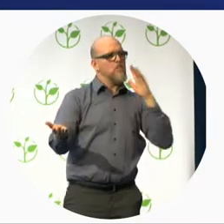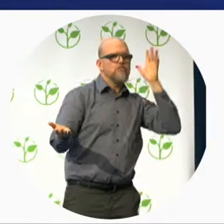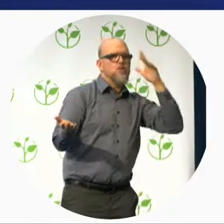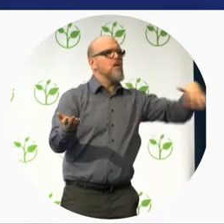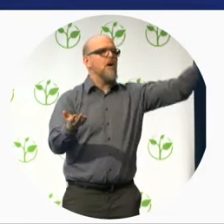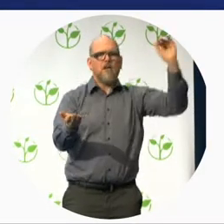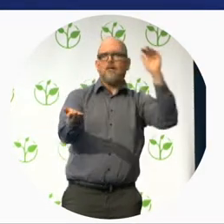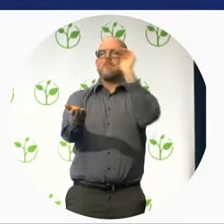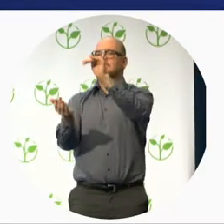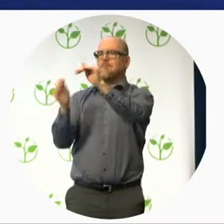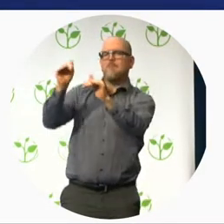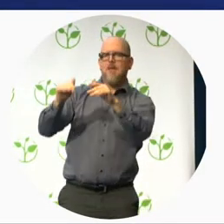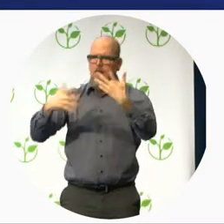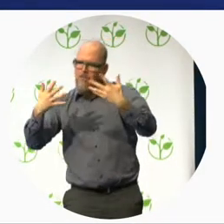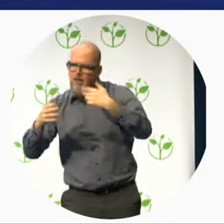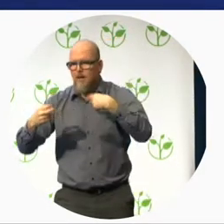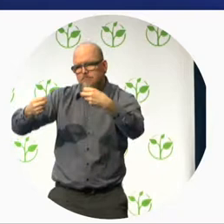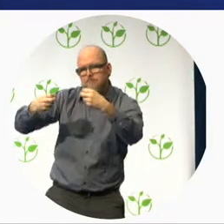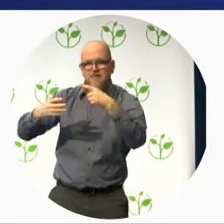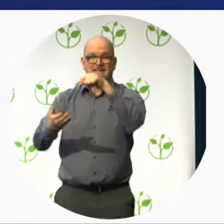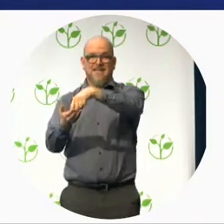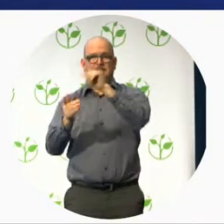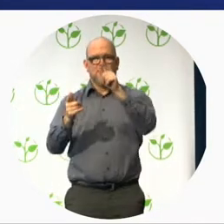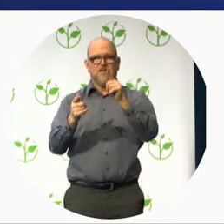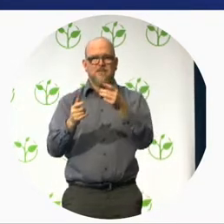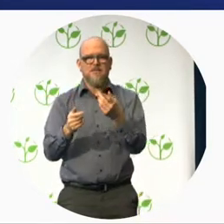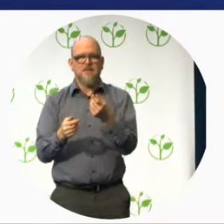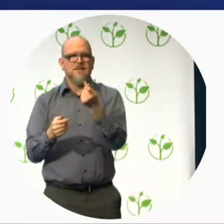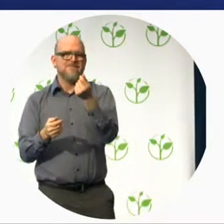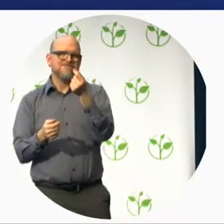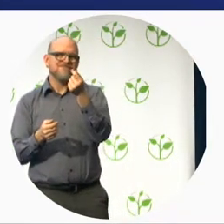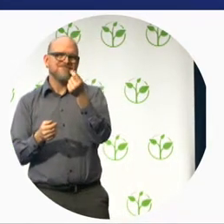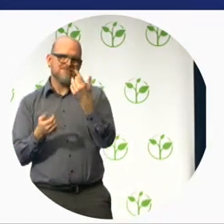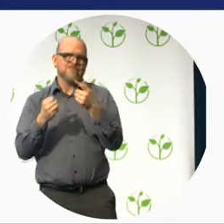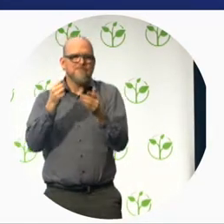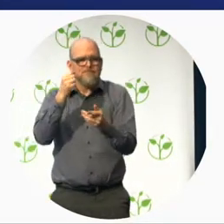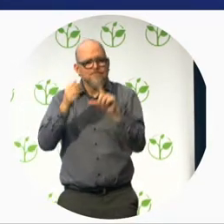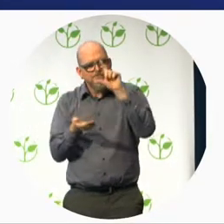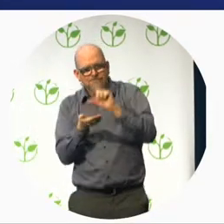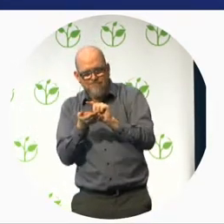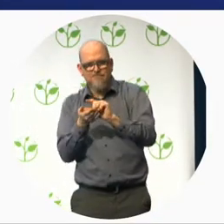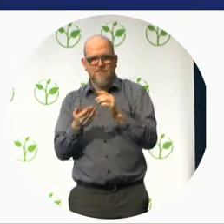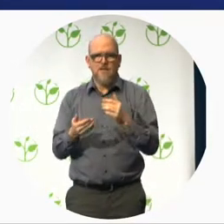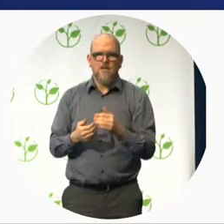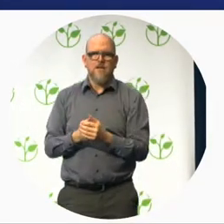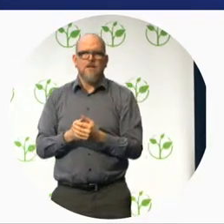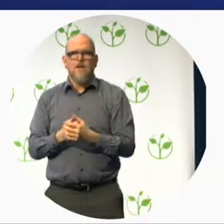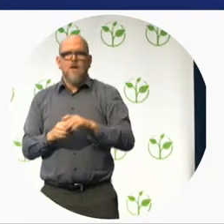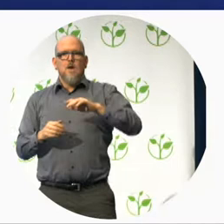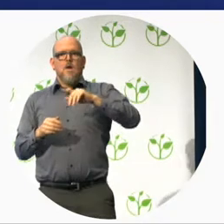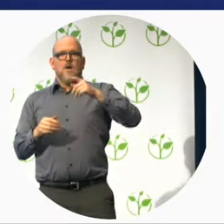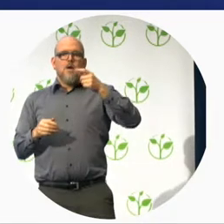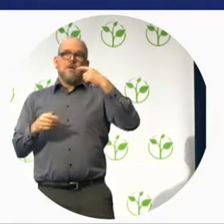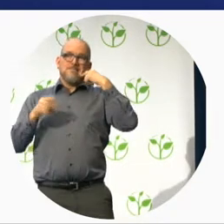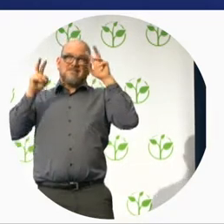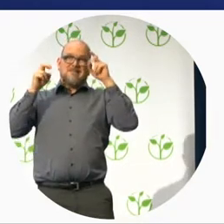to individual offices. My office covers all the costs for captioning products within the State Department. That's unusual in